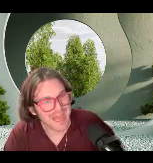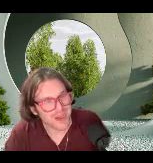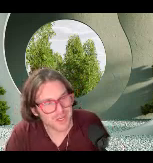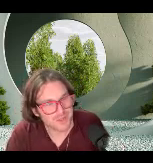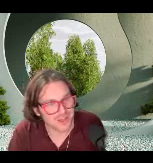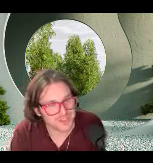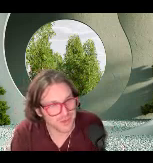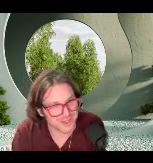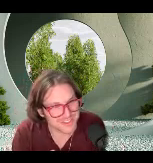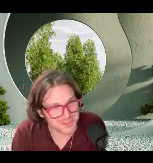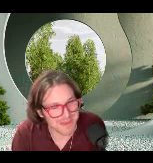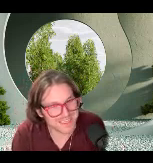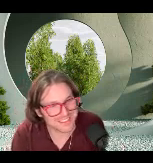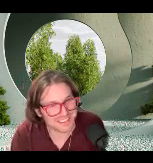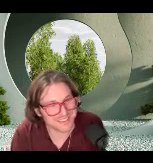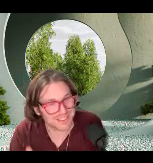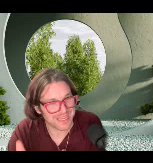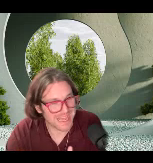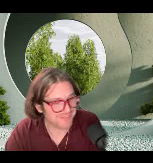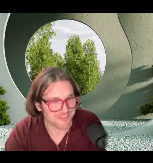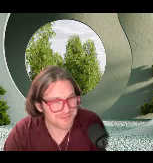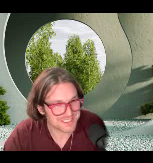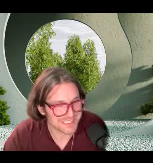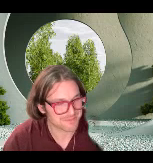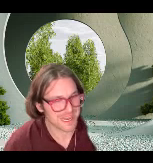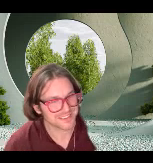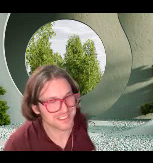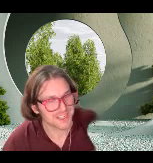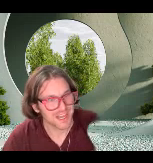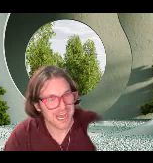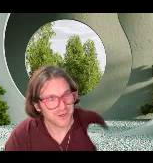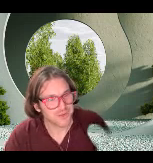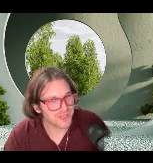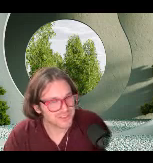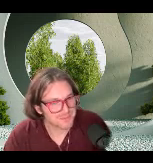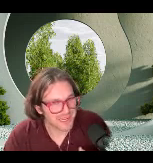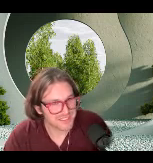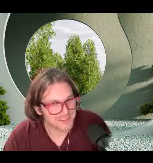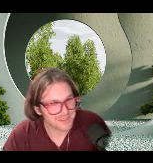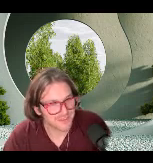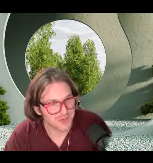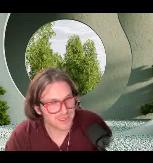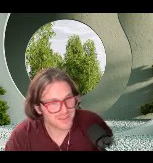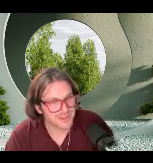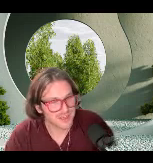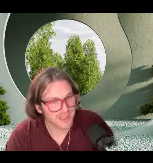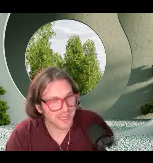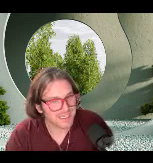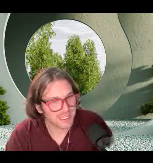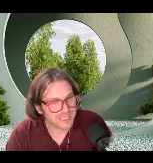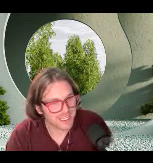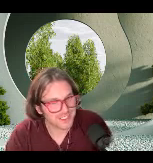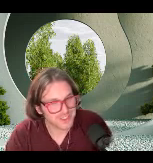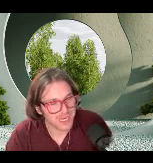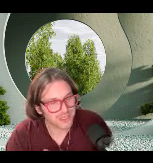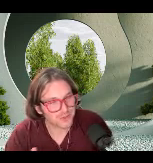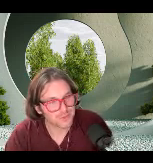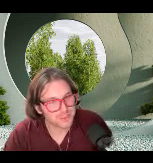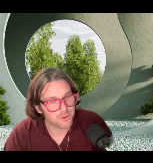And so how can we also address those biases that we have? Everybody's got some biases. How do we address those biases in the use of language? And can